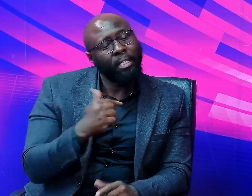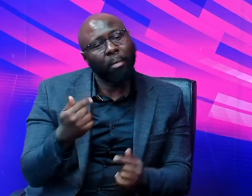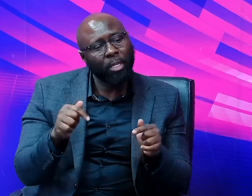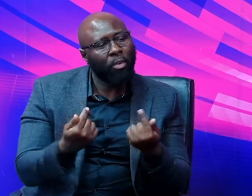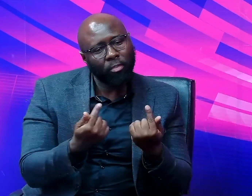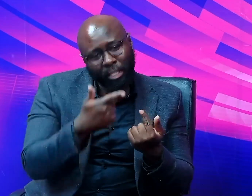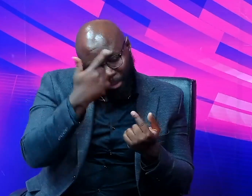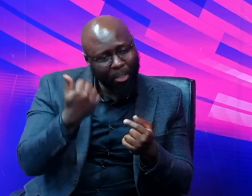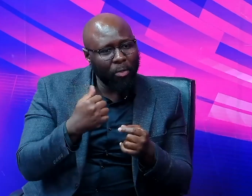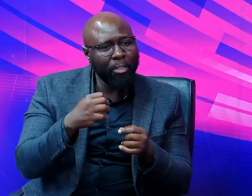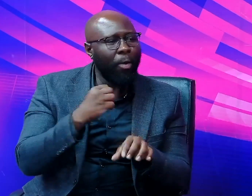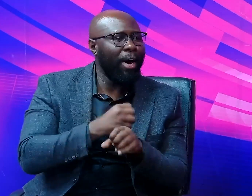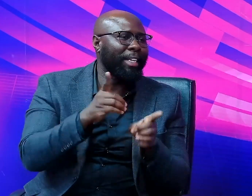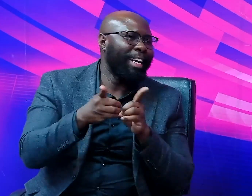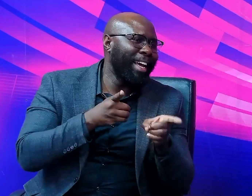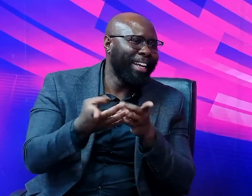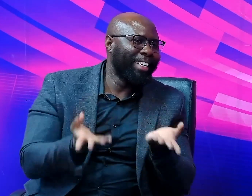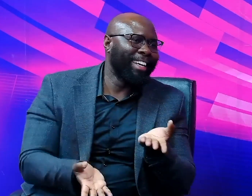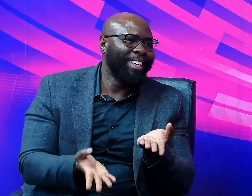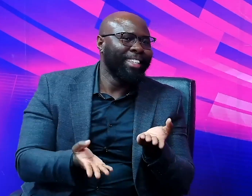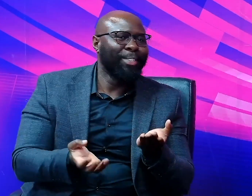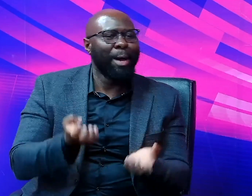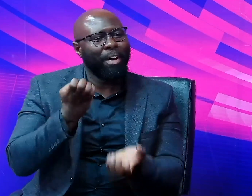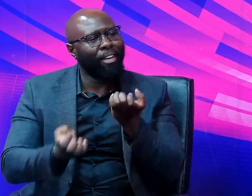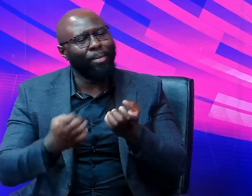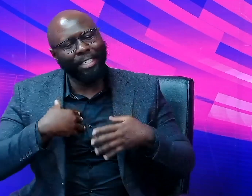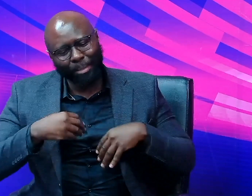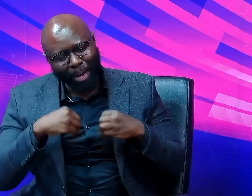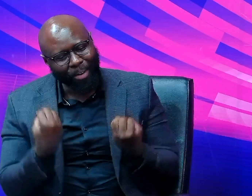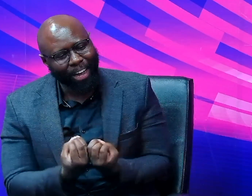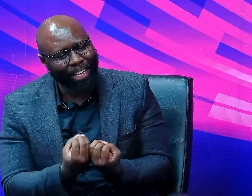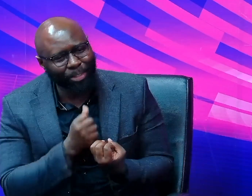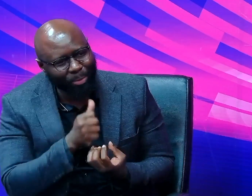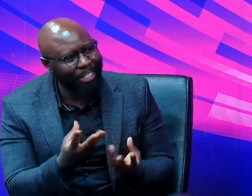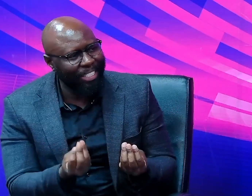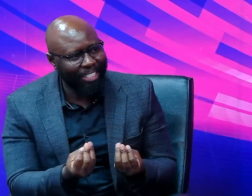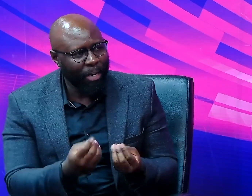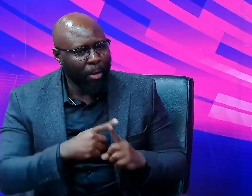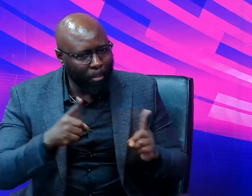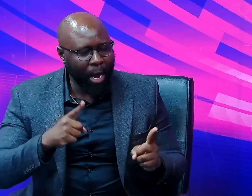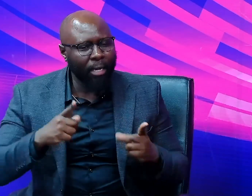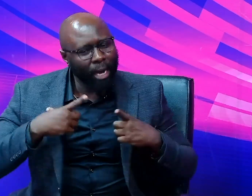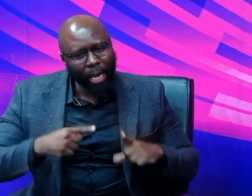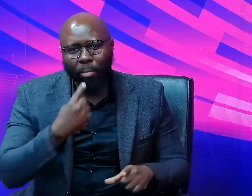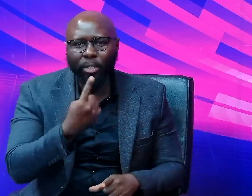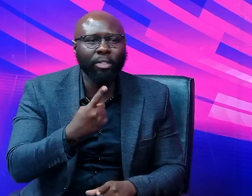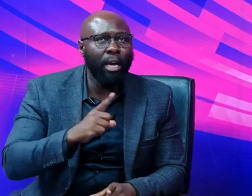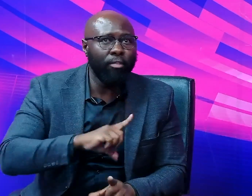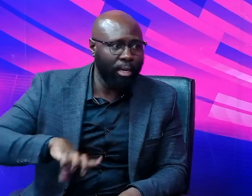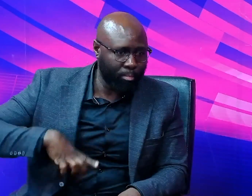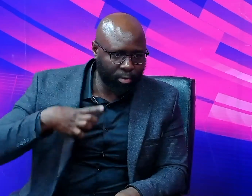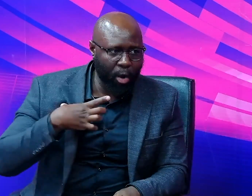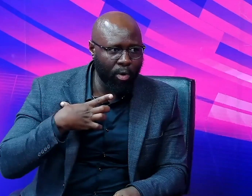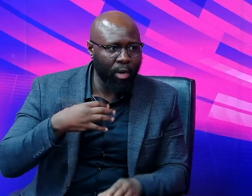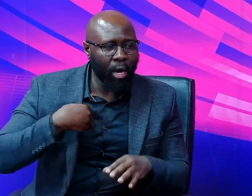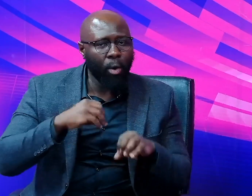say it's a bit conflicting because I work as a director. So I'm evaluating my own organization, which is not easy. But